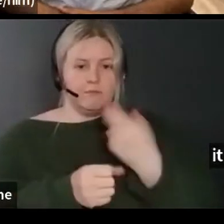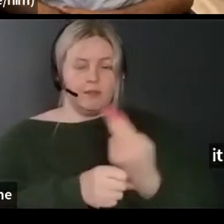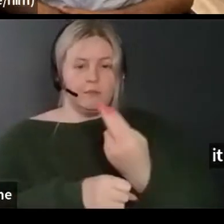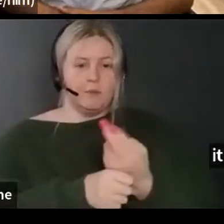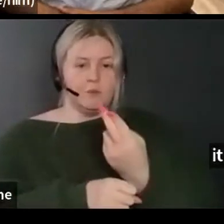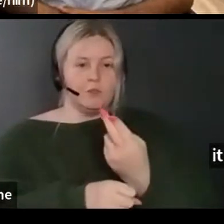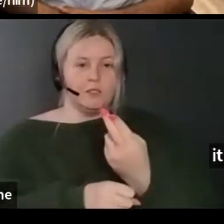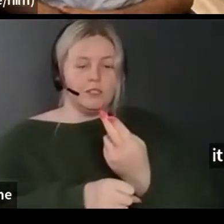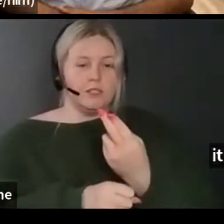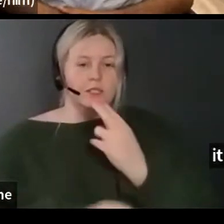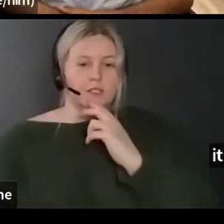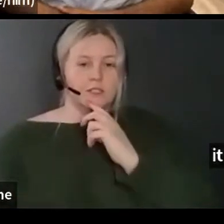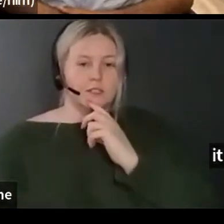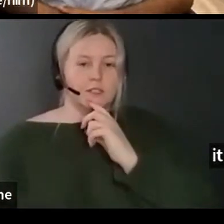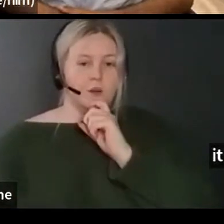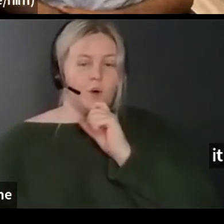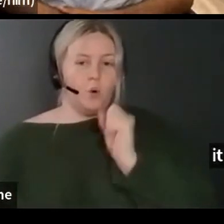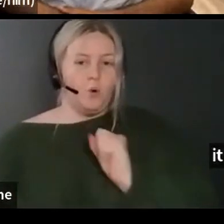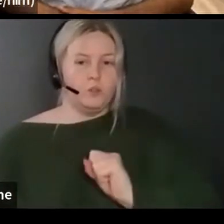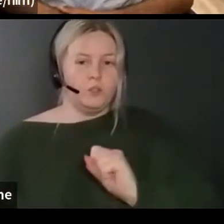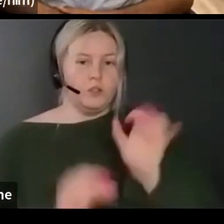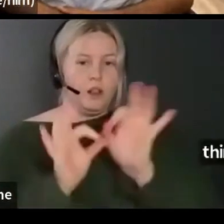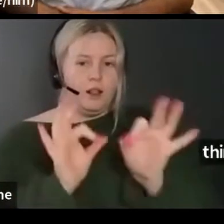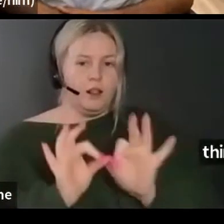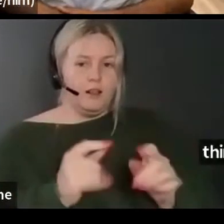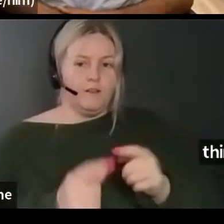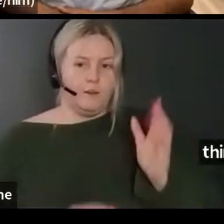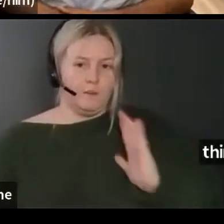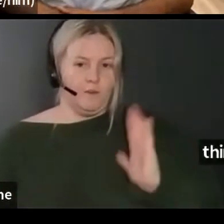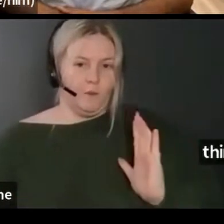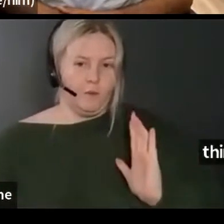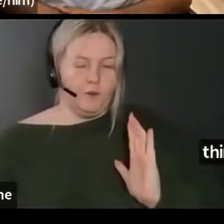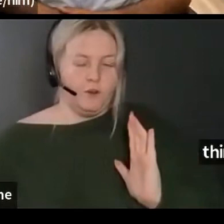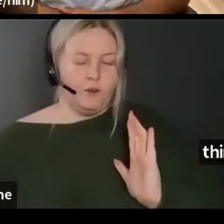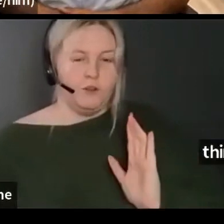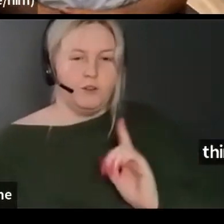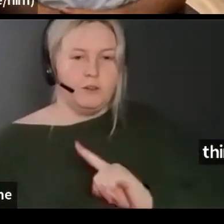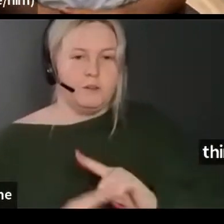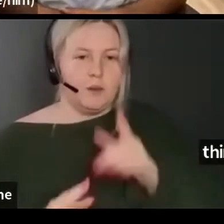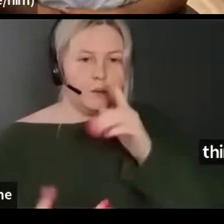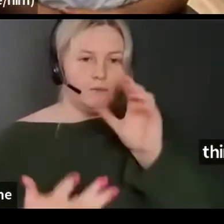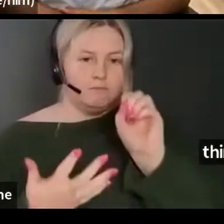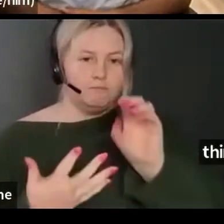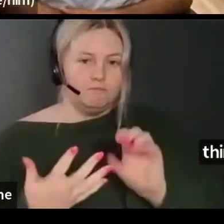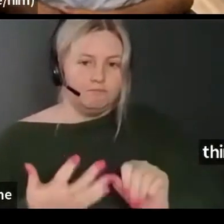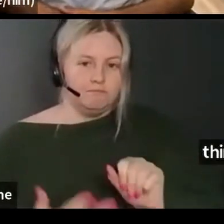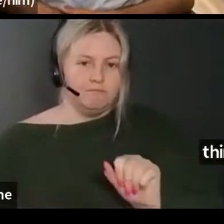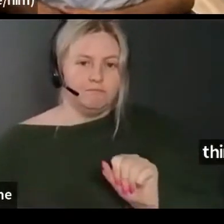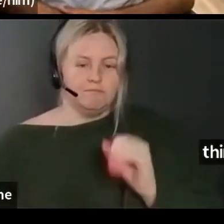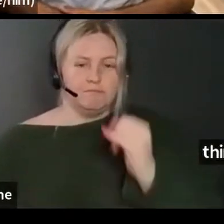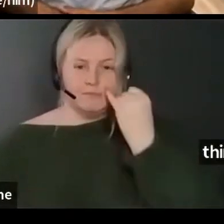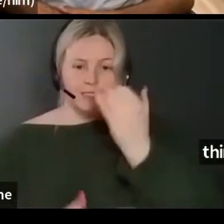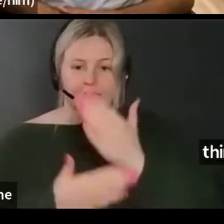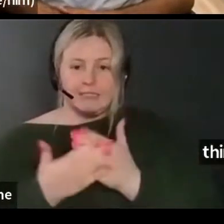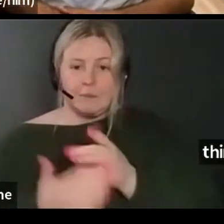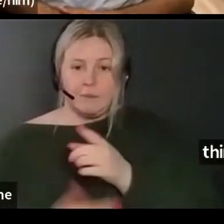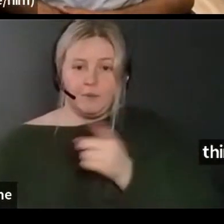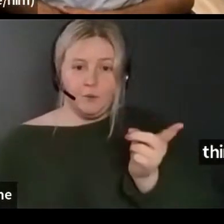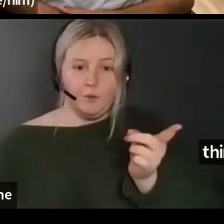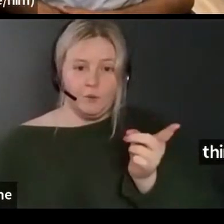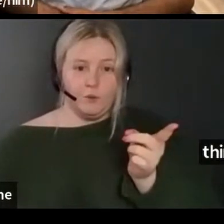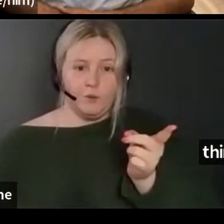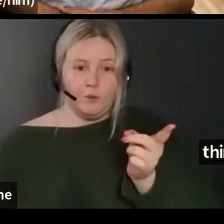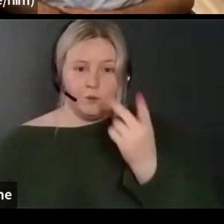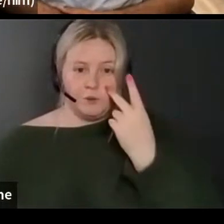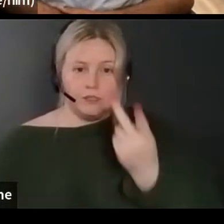older thing I've written that's kind of tweaked for this, but just so if some of y'all will see, I'm kind of looking